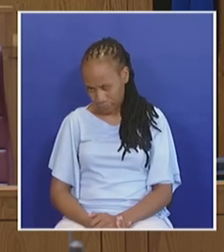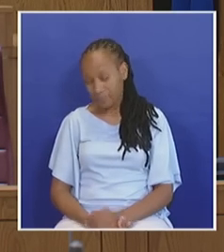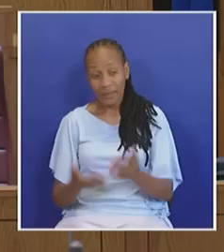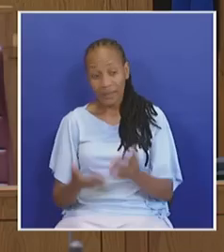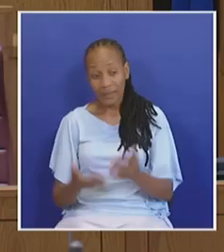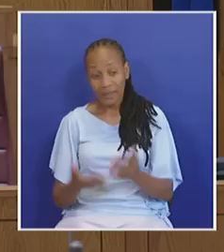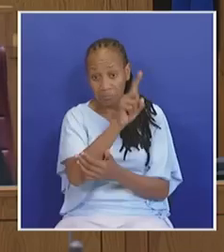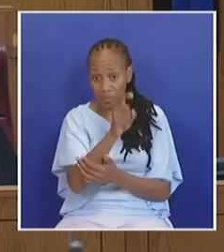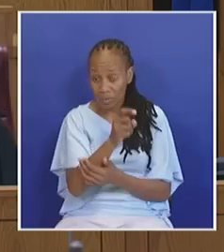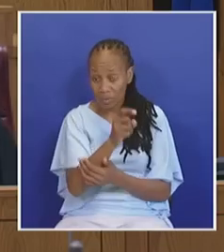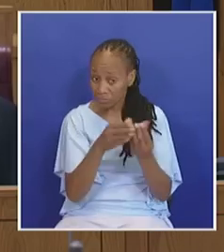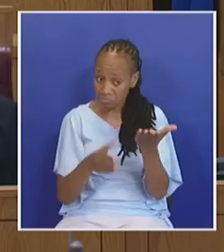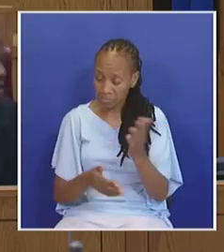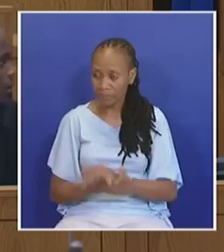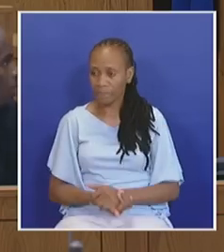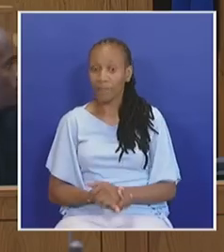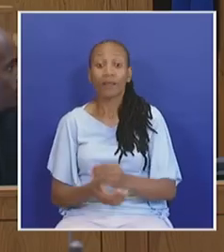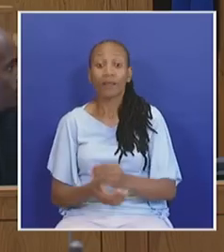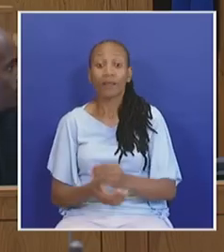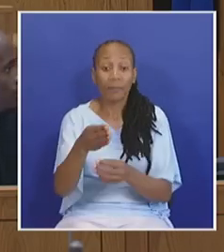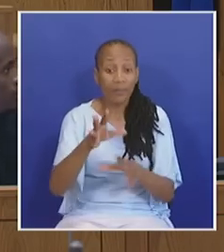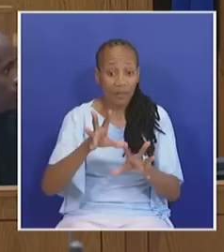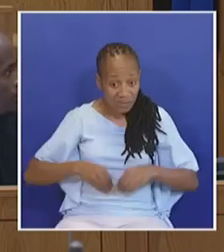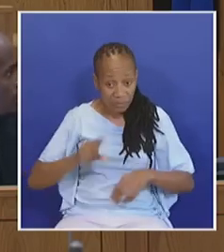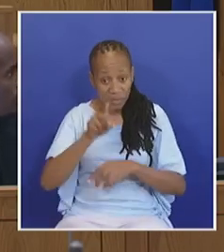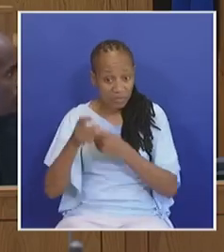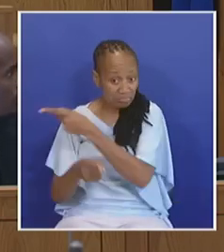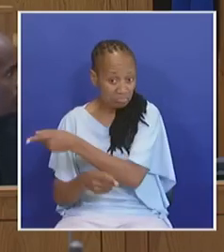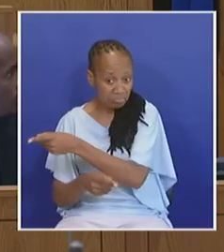question? Honorable Mukhosi, do you wish to take a question?